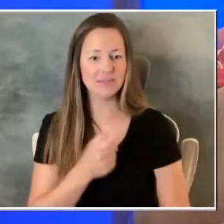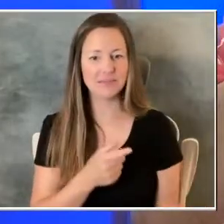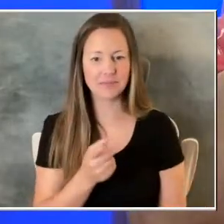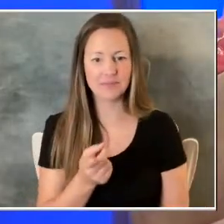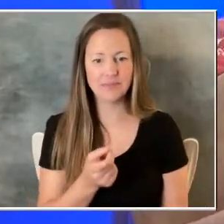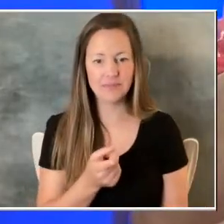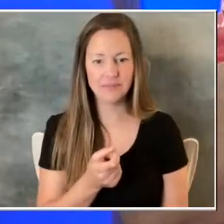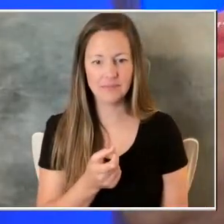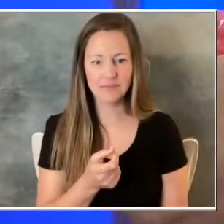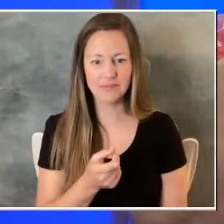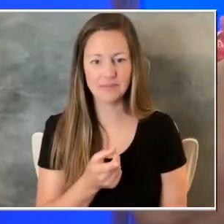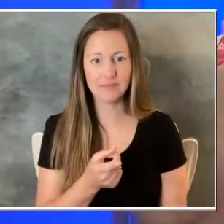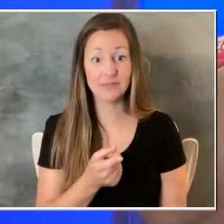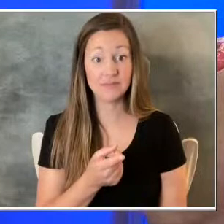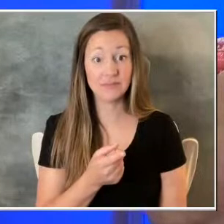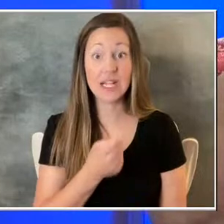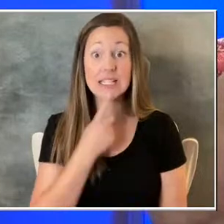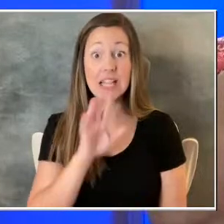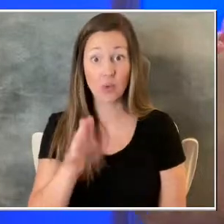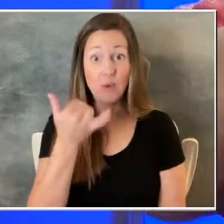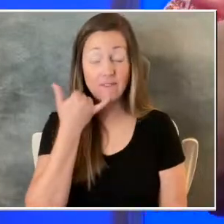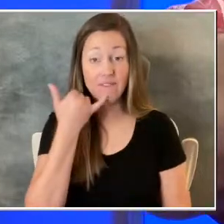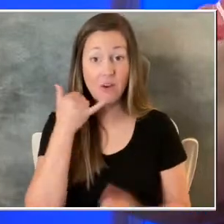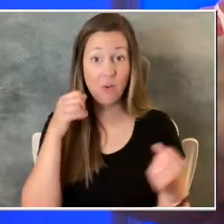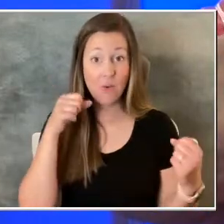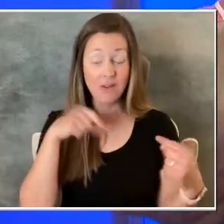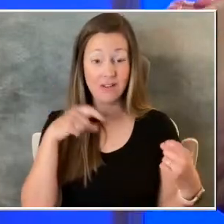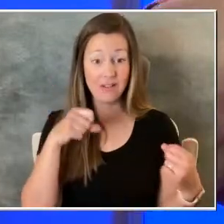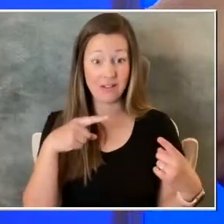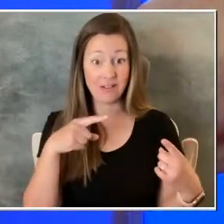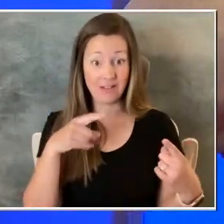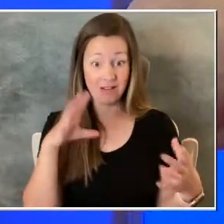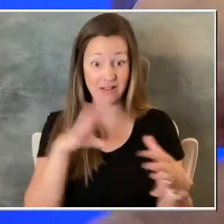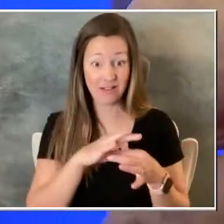phone may even go off to tell you. Yeah, to tell me it's time to, oops, can't